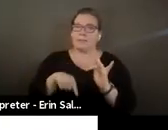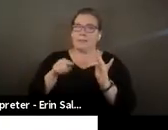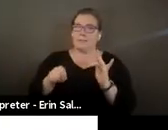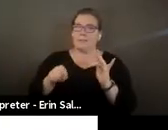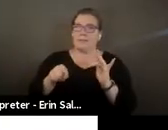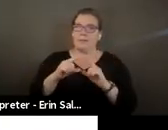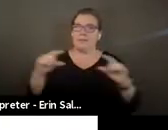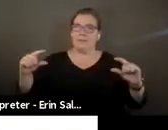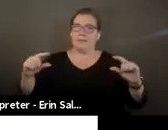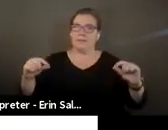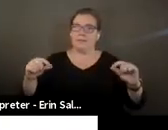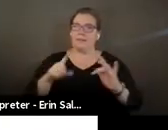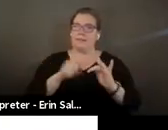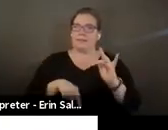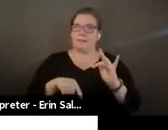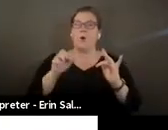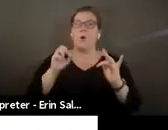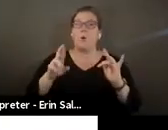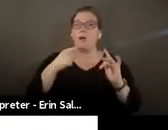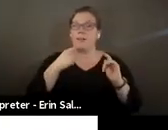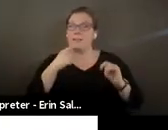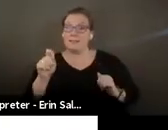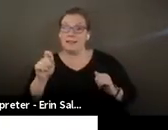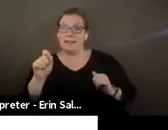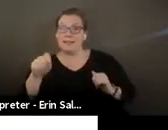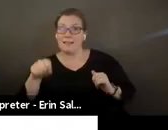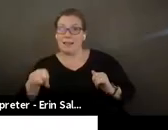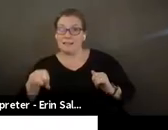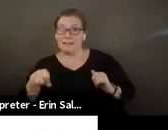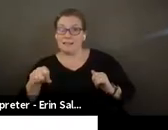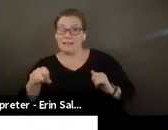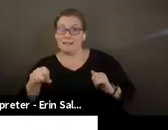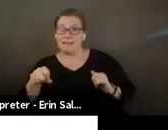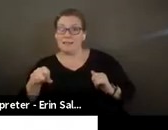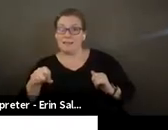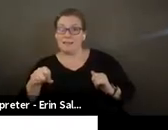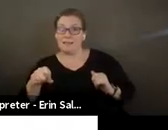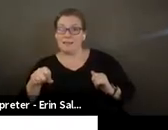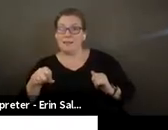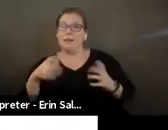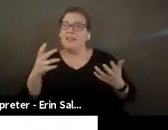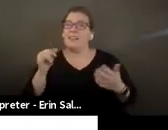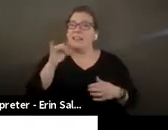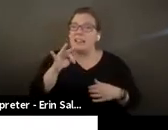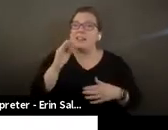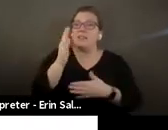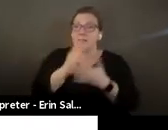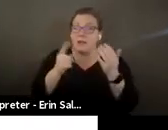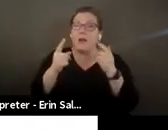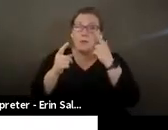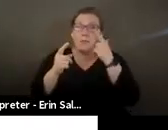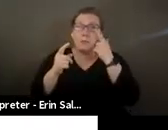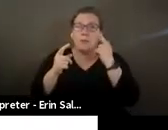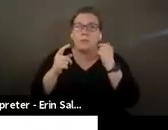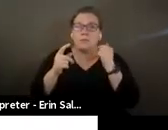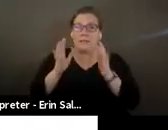or they check yes or circle yes. If someone does